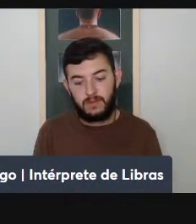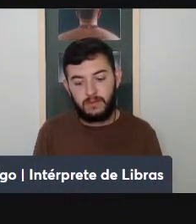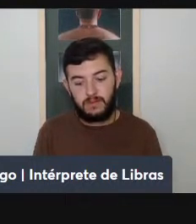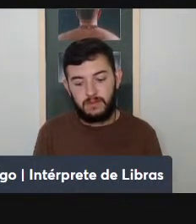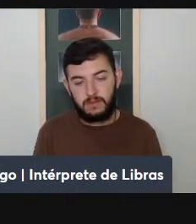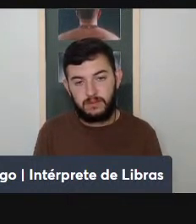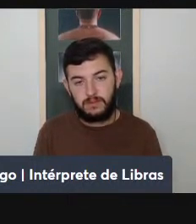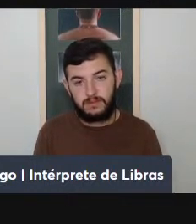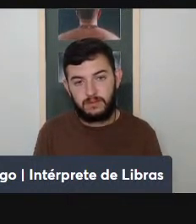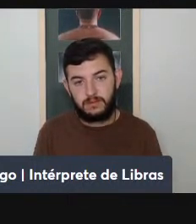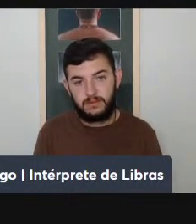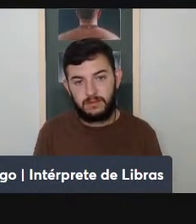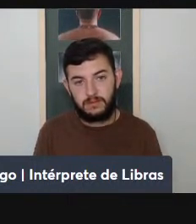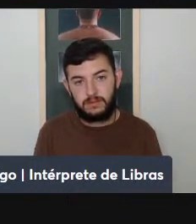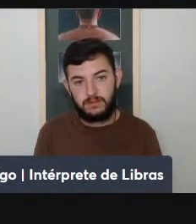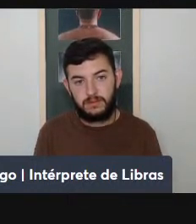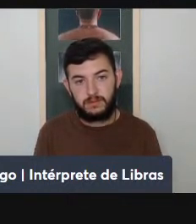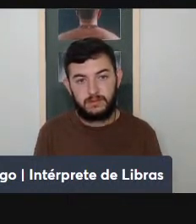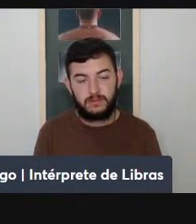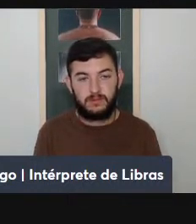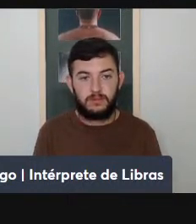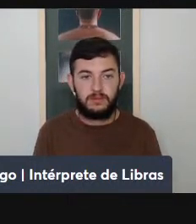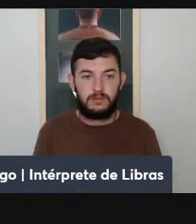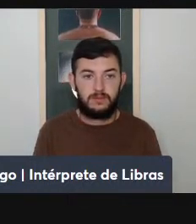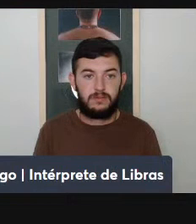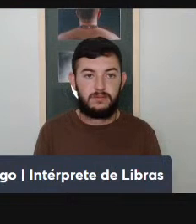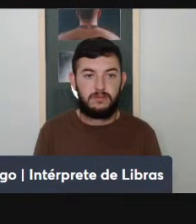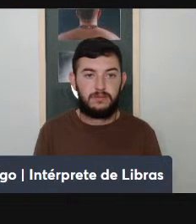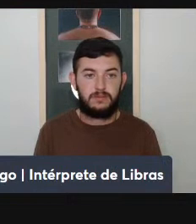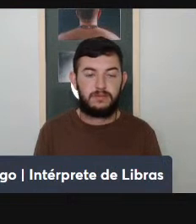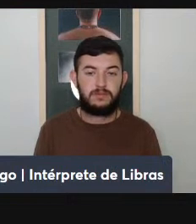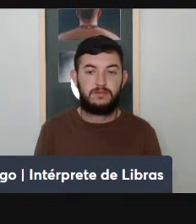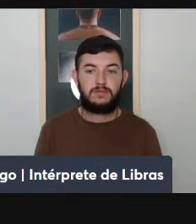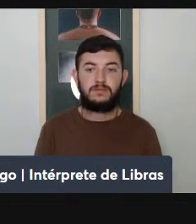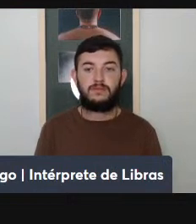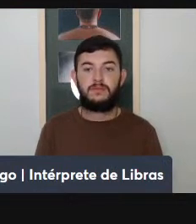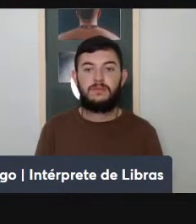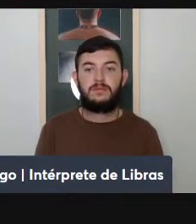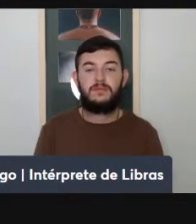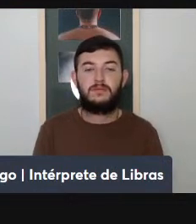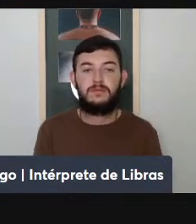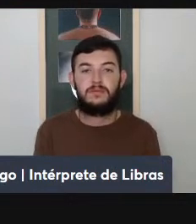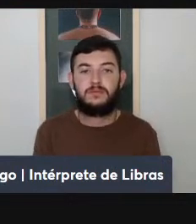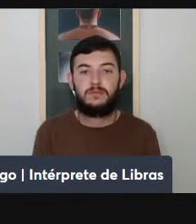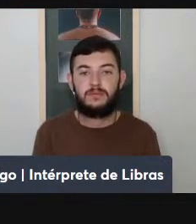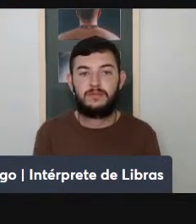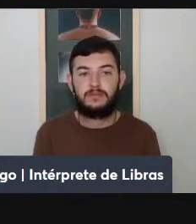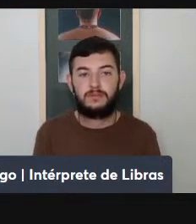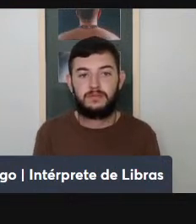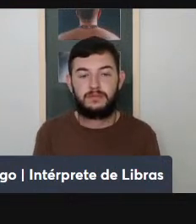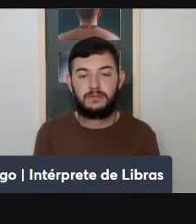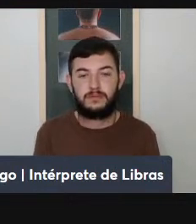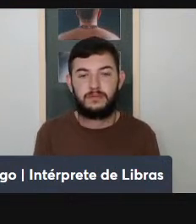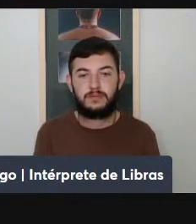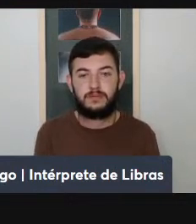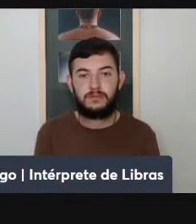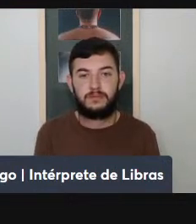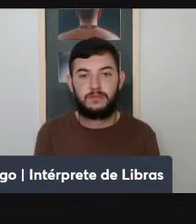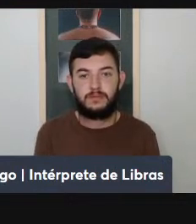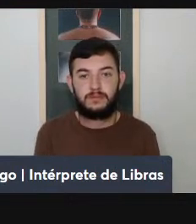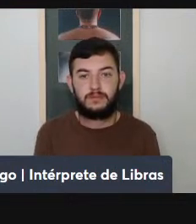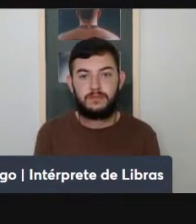knowledge. There's actually a lot of naivety about these issues where people, for instance, believe